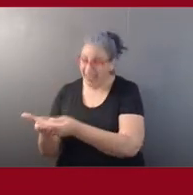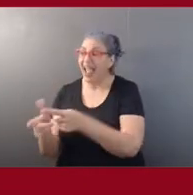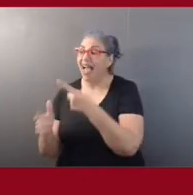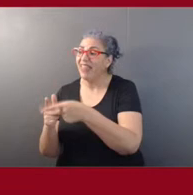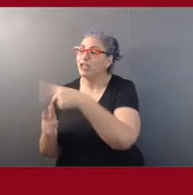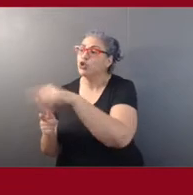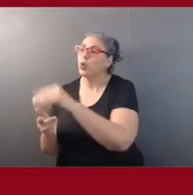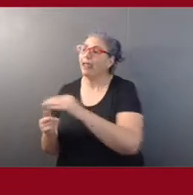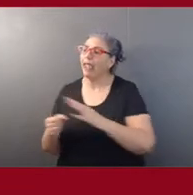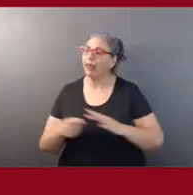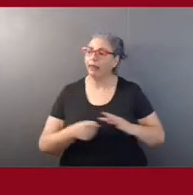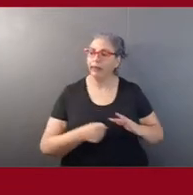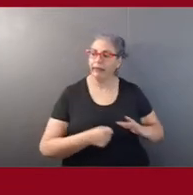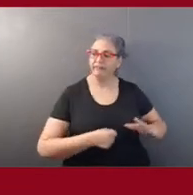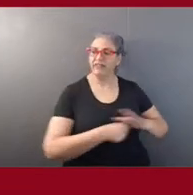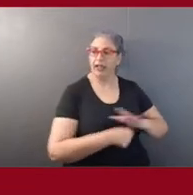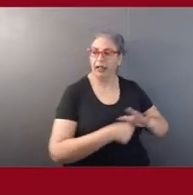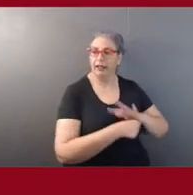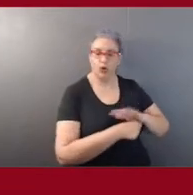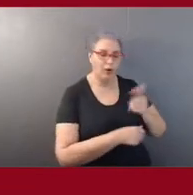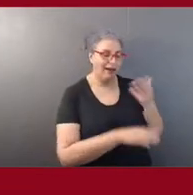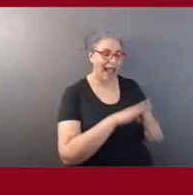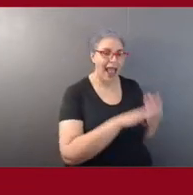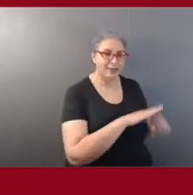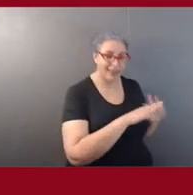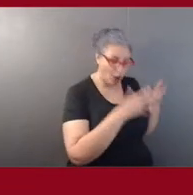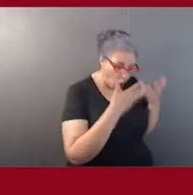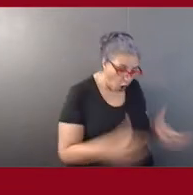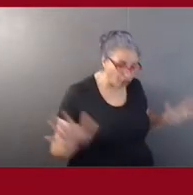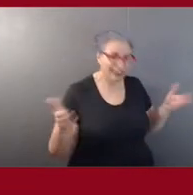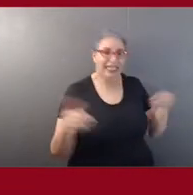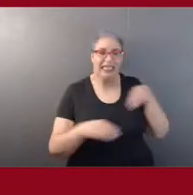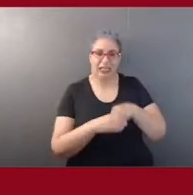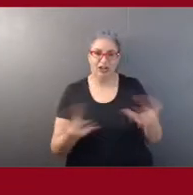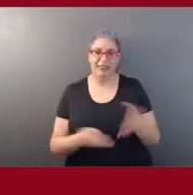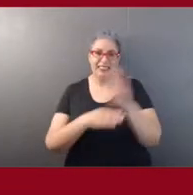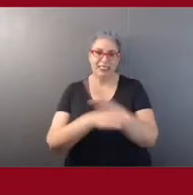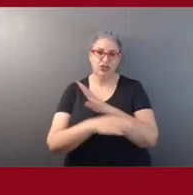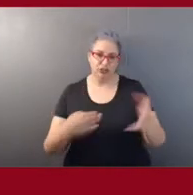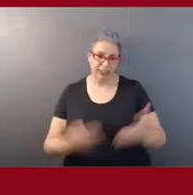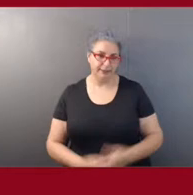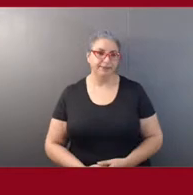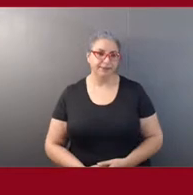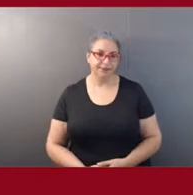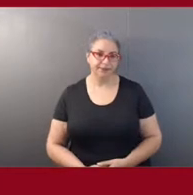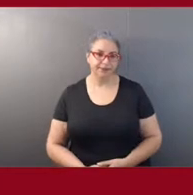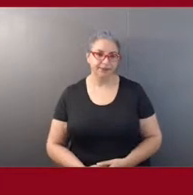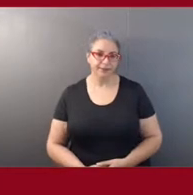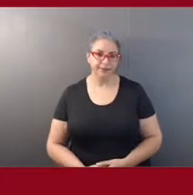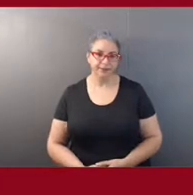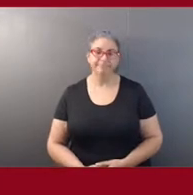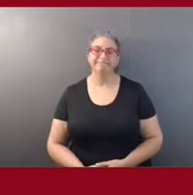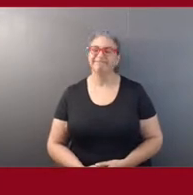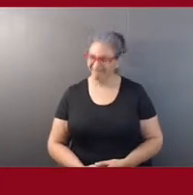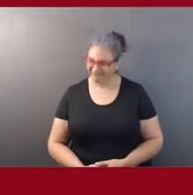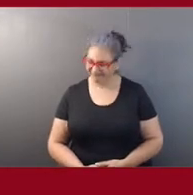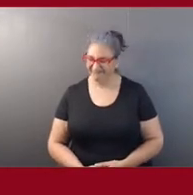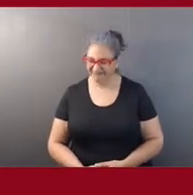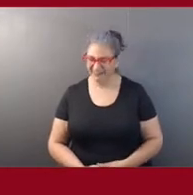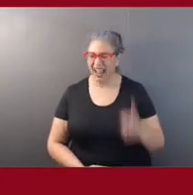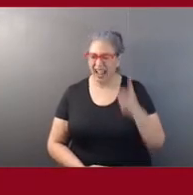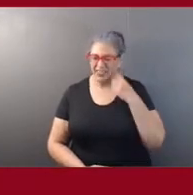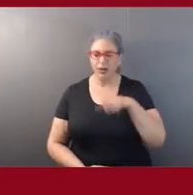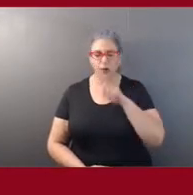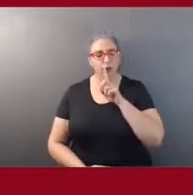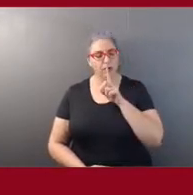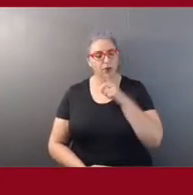some of the things that are like the empty gaps and deltas that exist in the industry. Mm. Yeah, I think we kind of jump into like the corporate